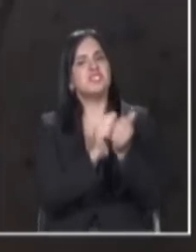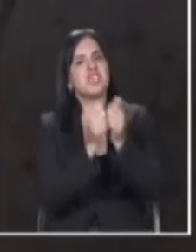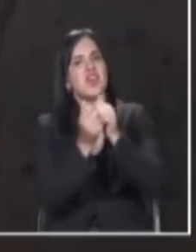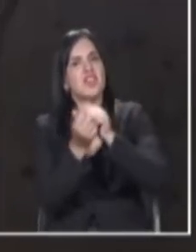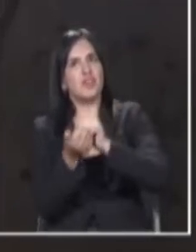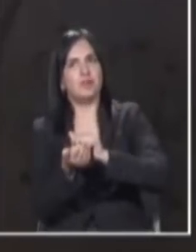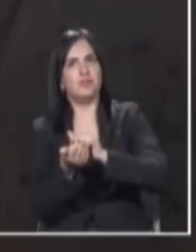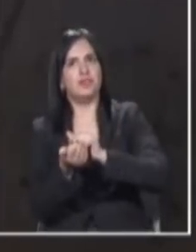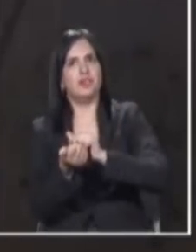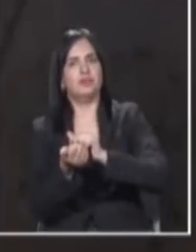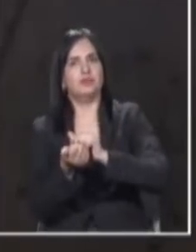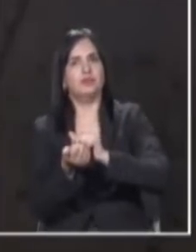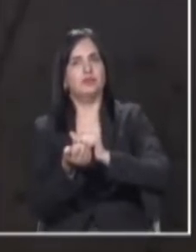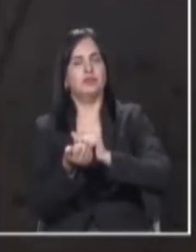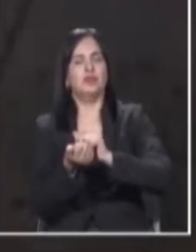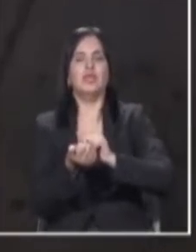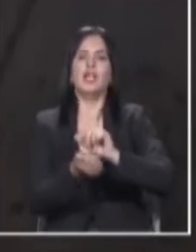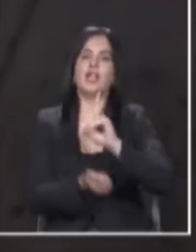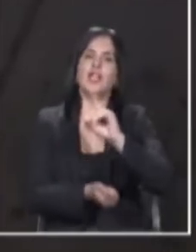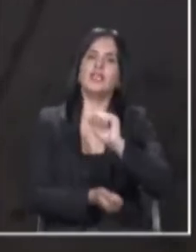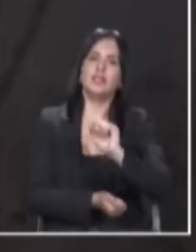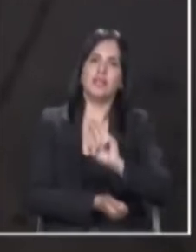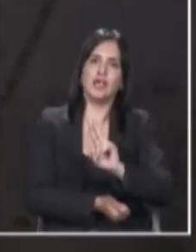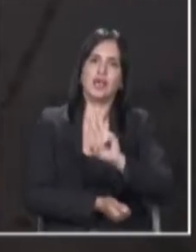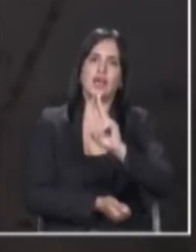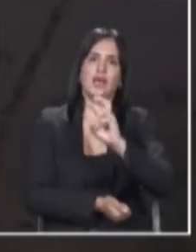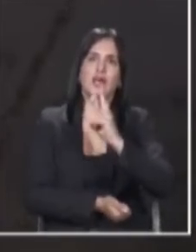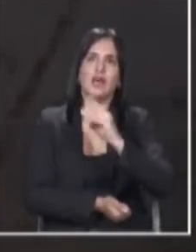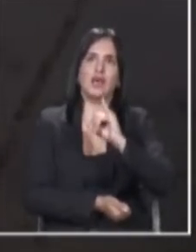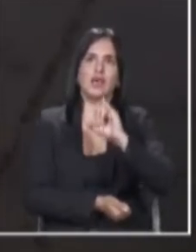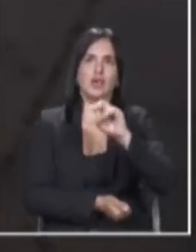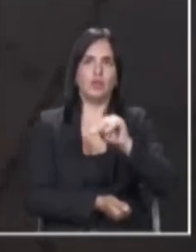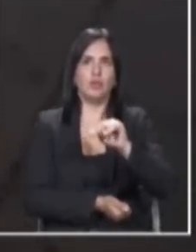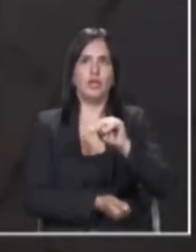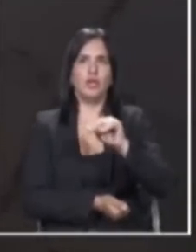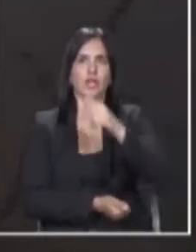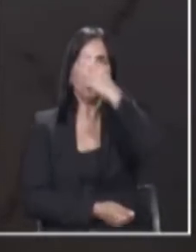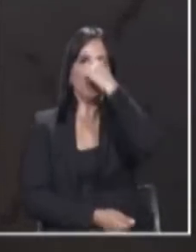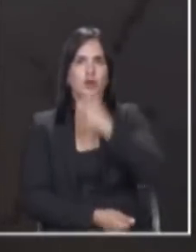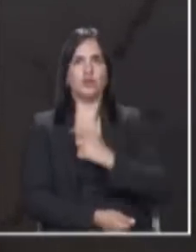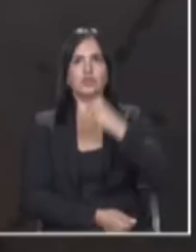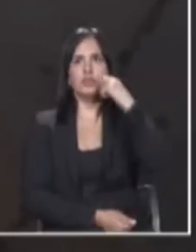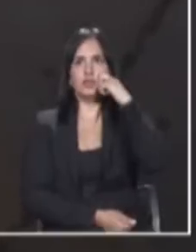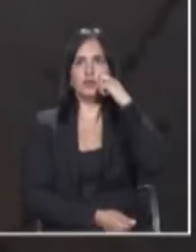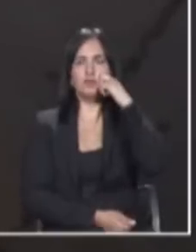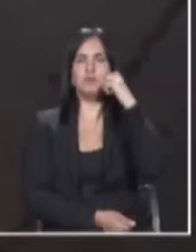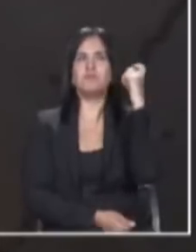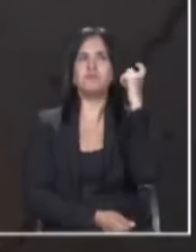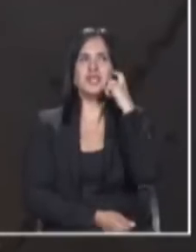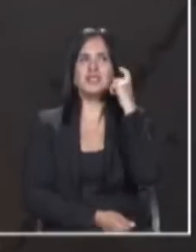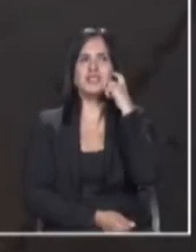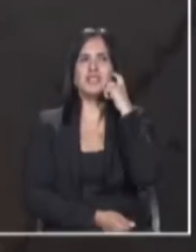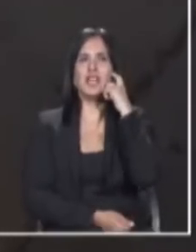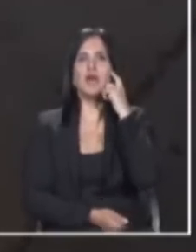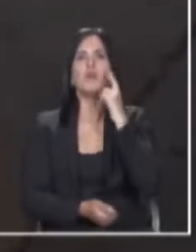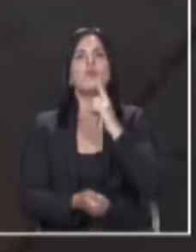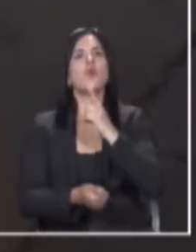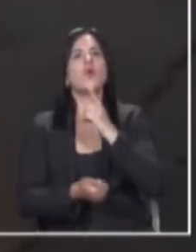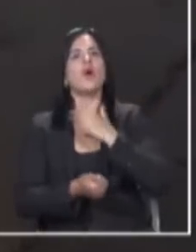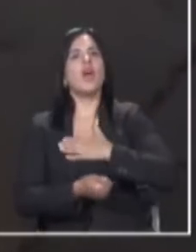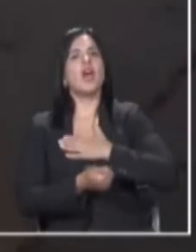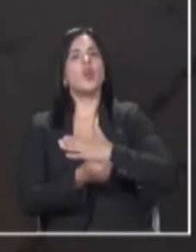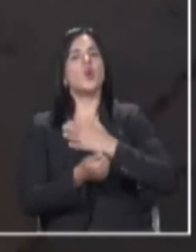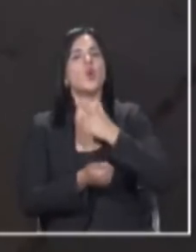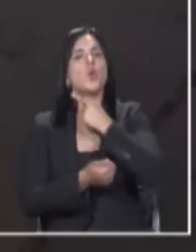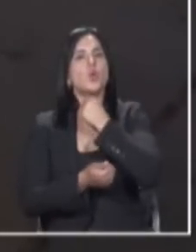Mr Darwin well we as human beings we have the tendency to migrate maybe